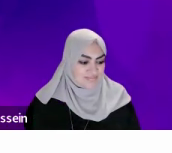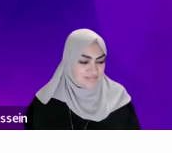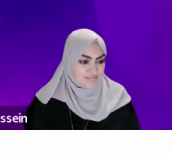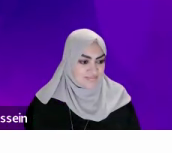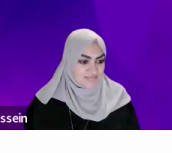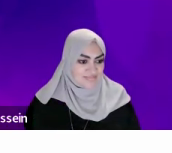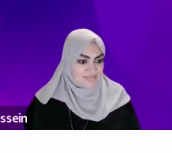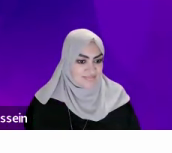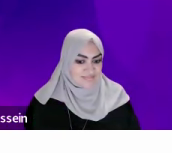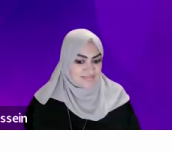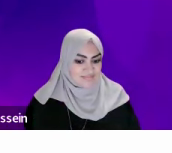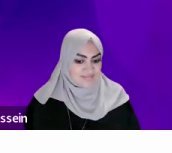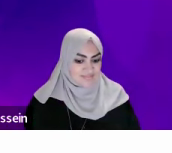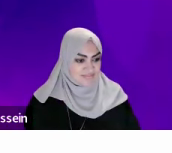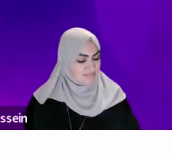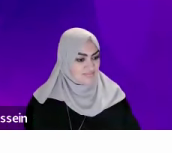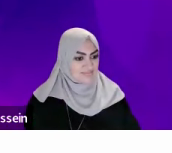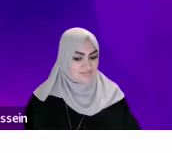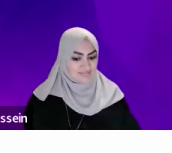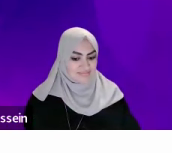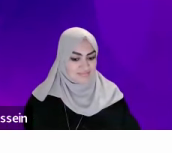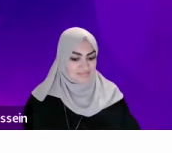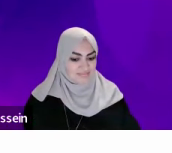Because Millie, what center did you go to?